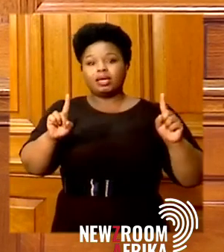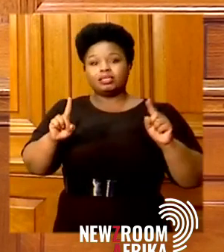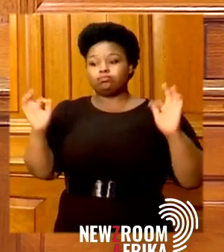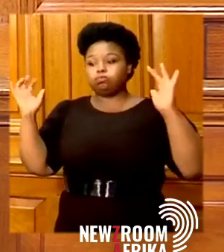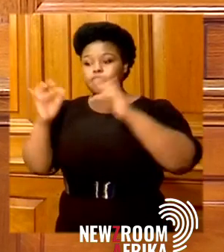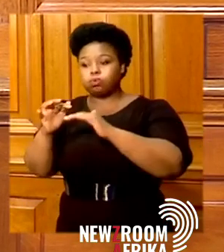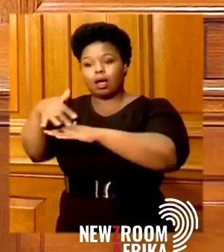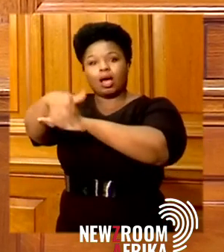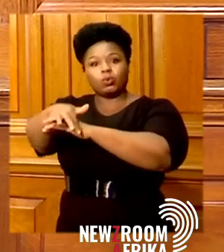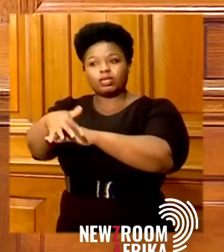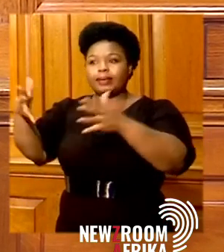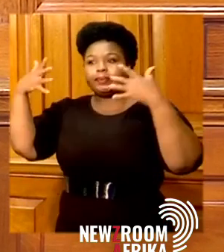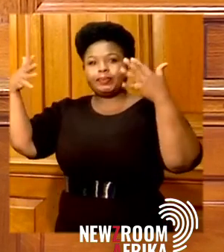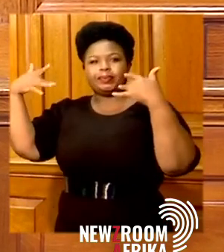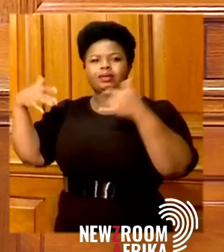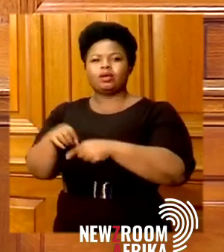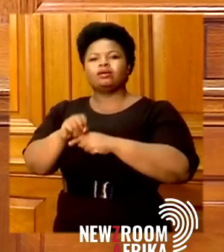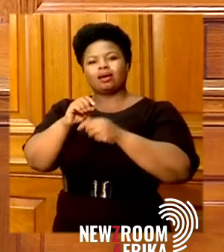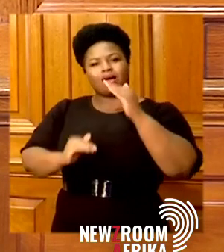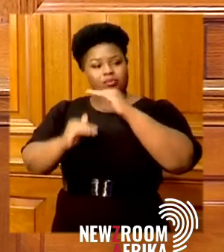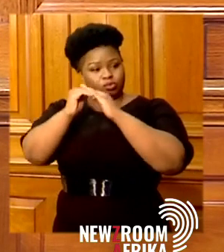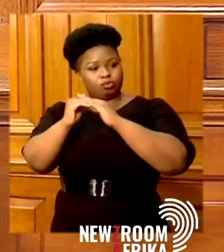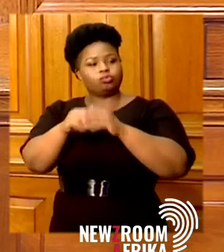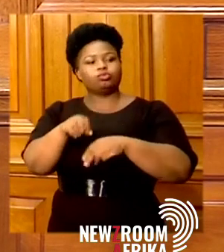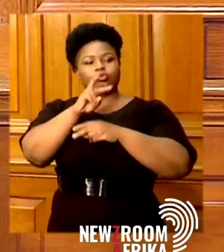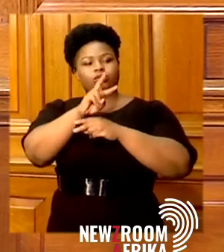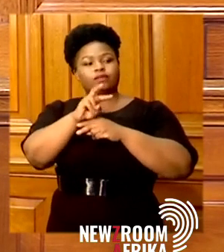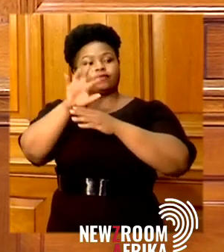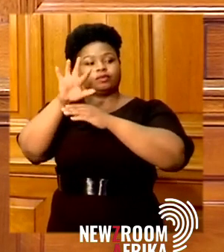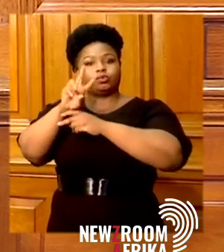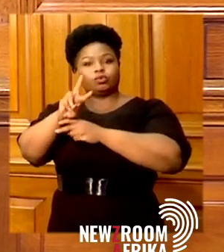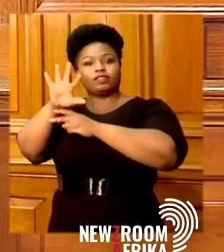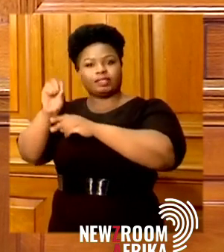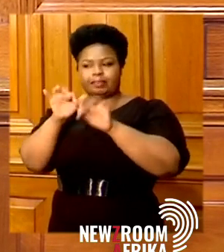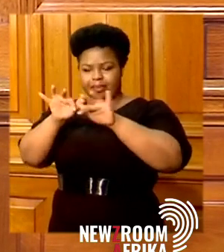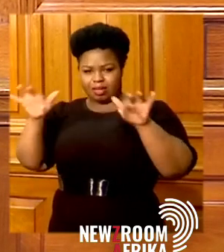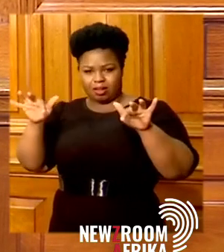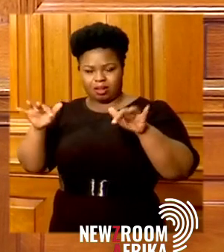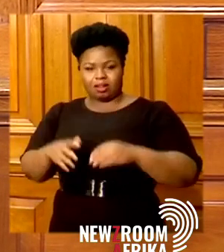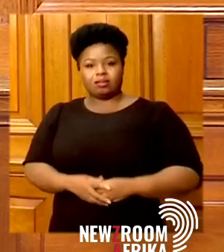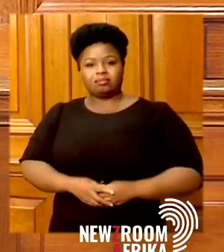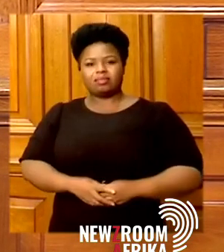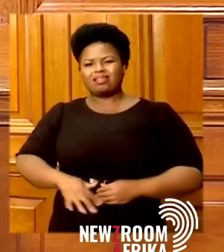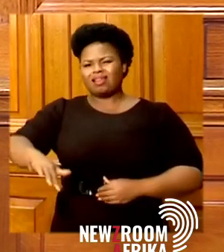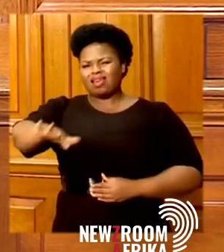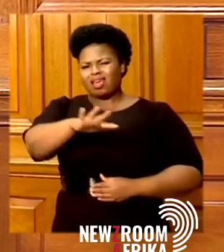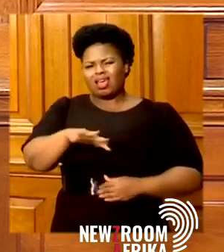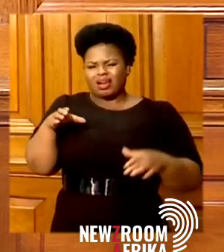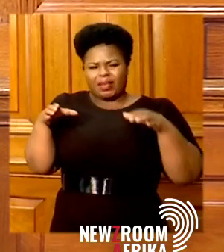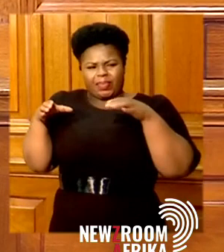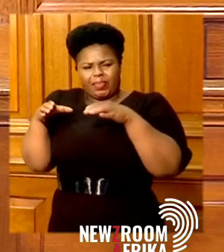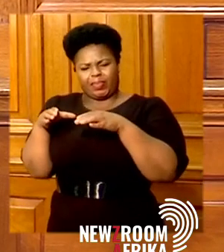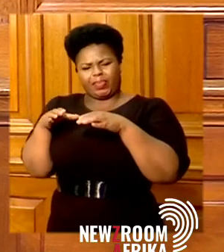for outdoor gatherings. Where the venue is too small to accommodate these numbers